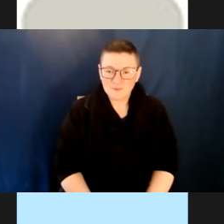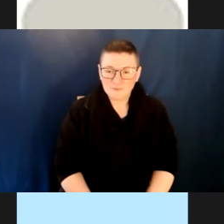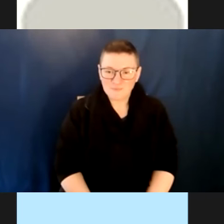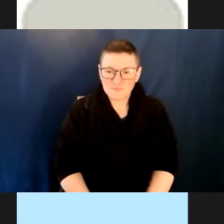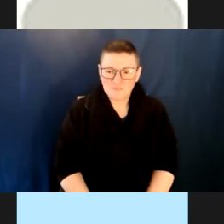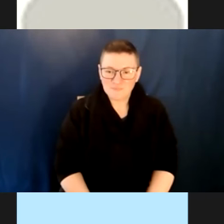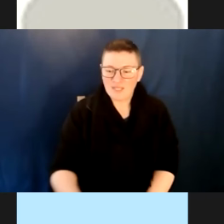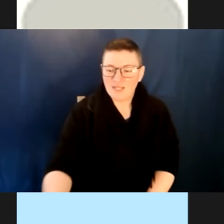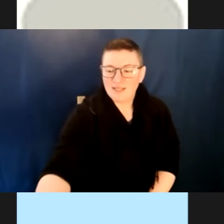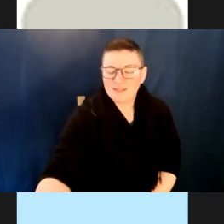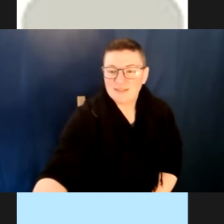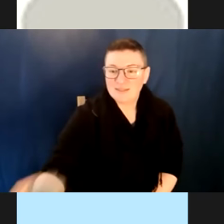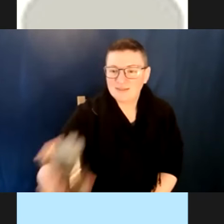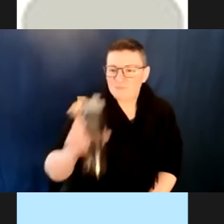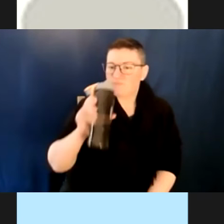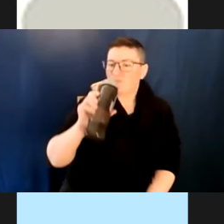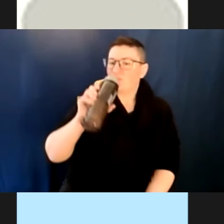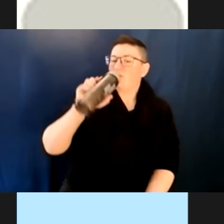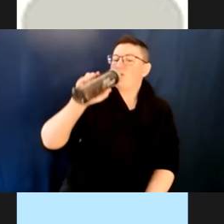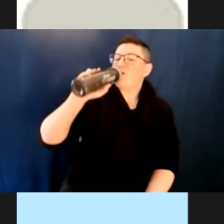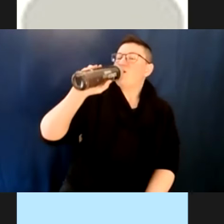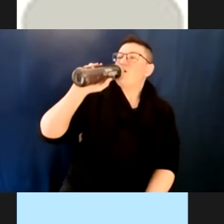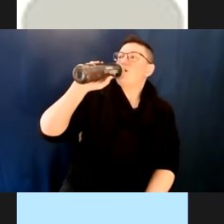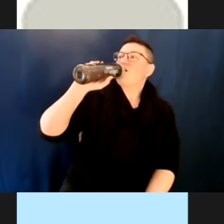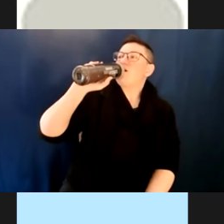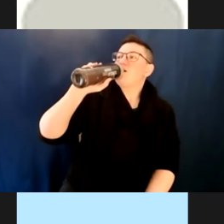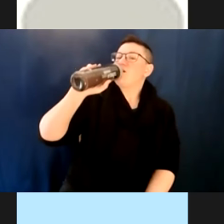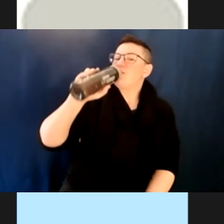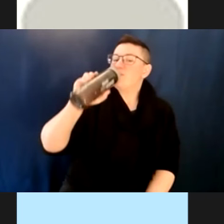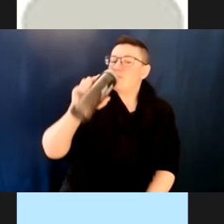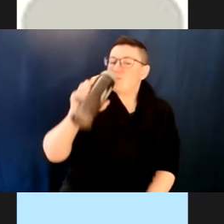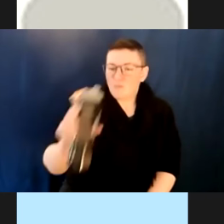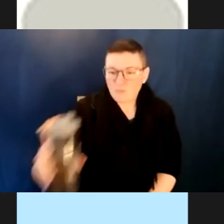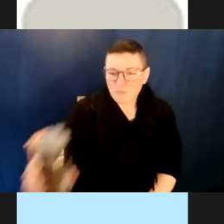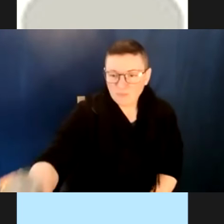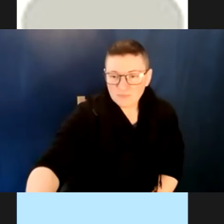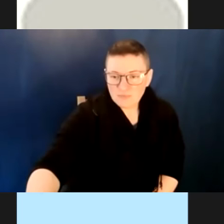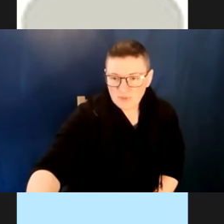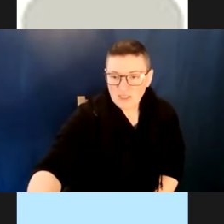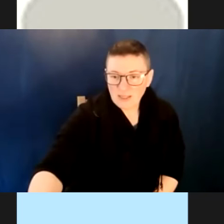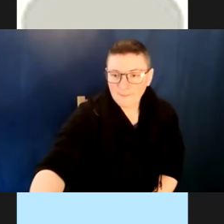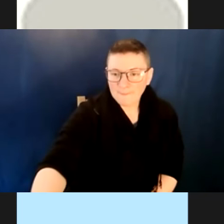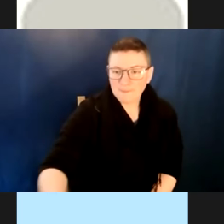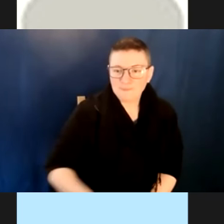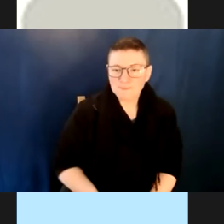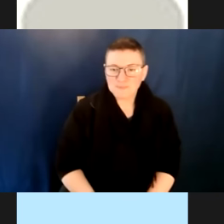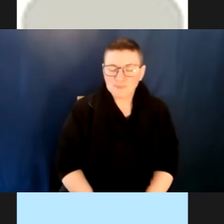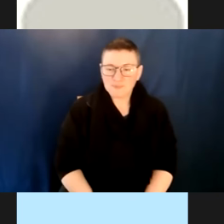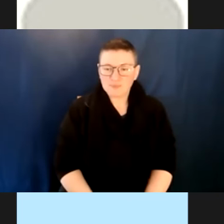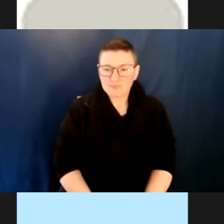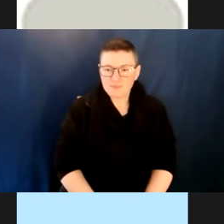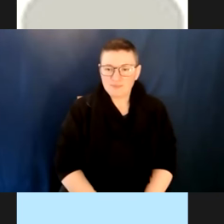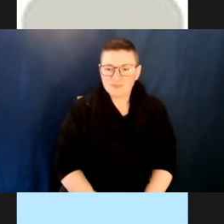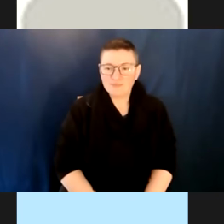of I'm trying to think, the ones that are coming to mind, I've seen them used in more or less similar ways in other